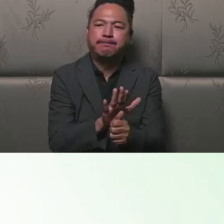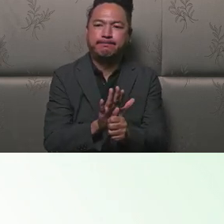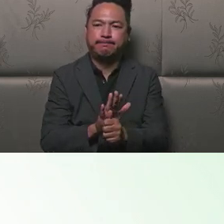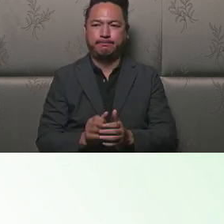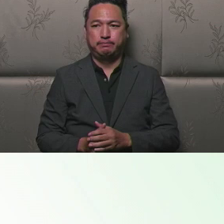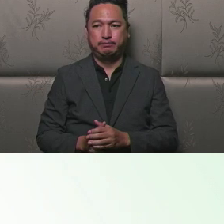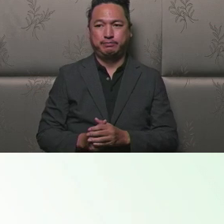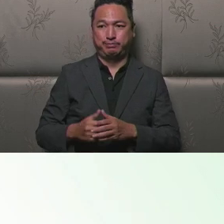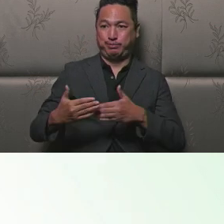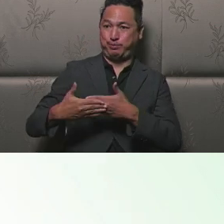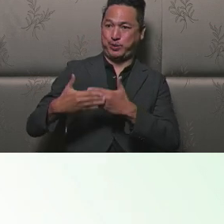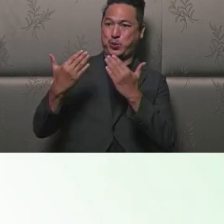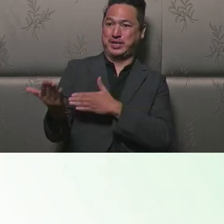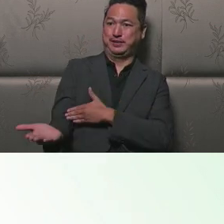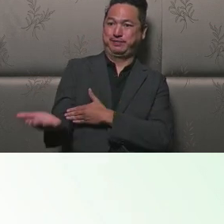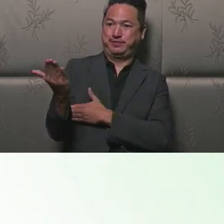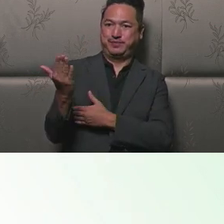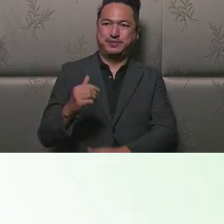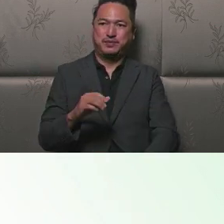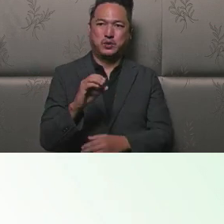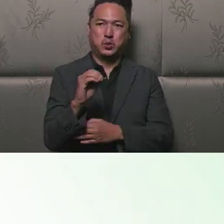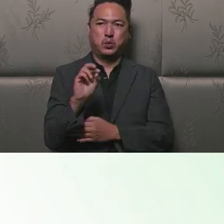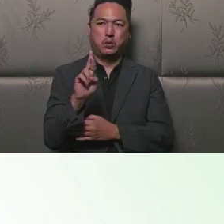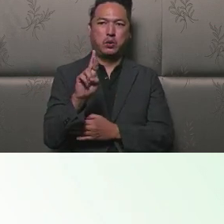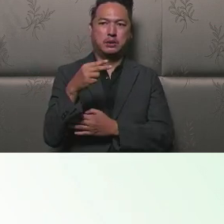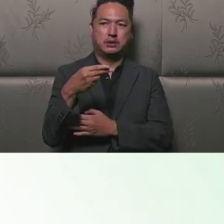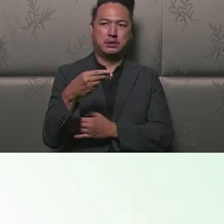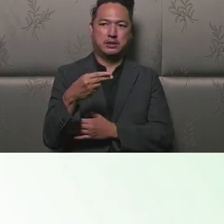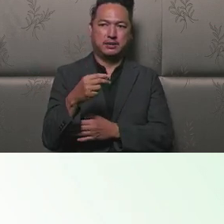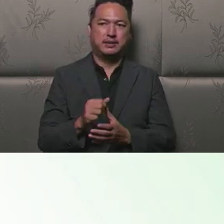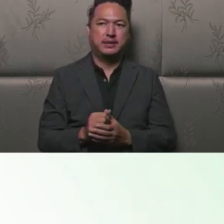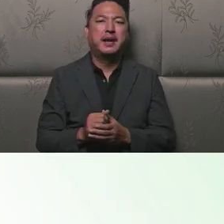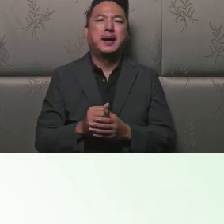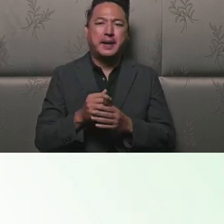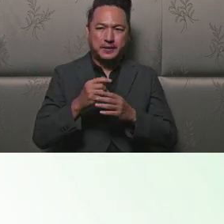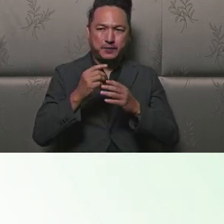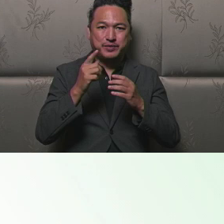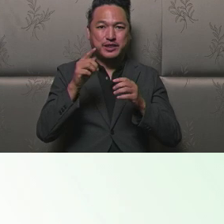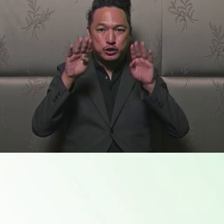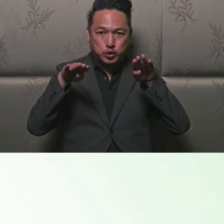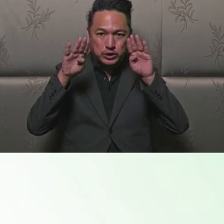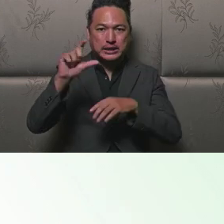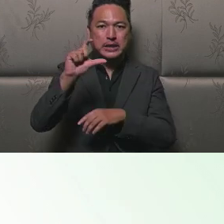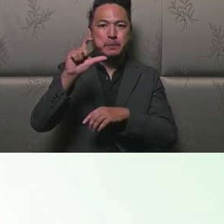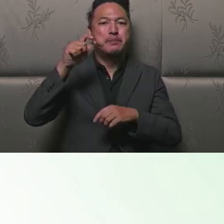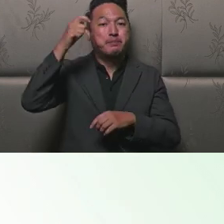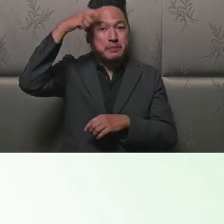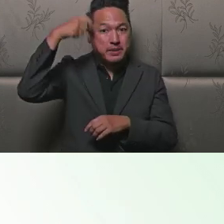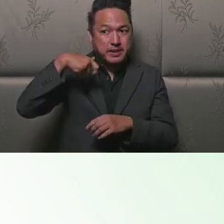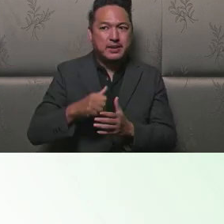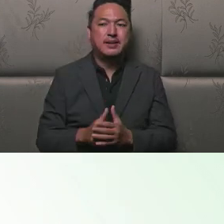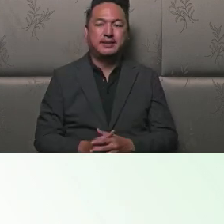here reimagining education, to try and imagine also during part of this what it would mean to